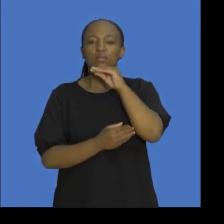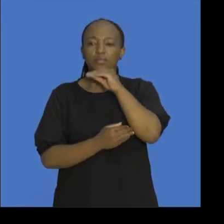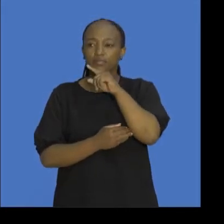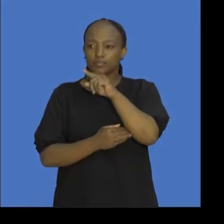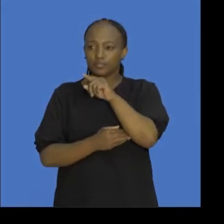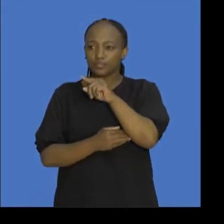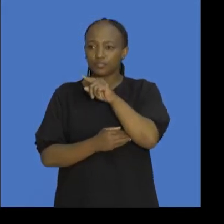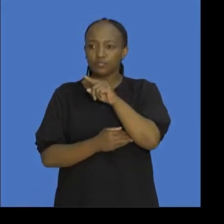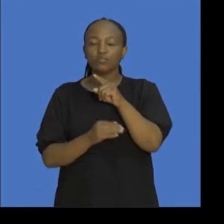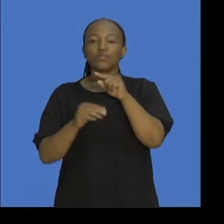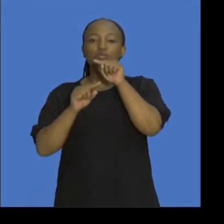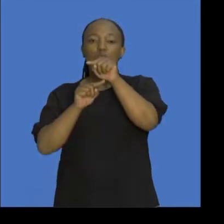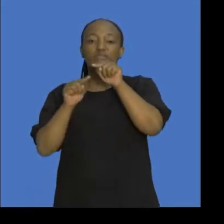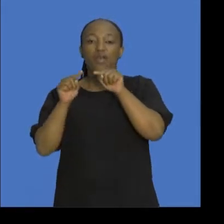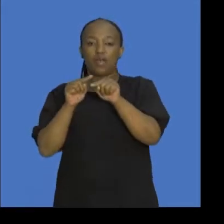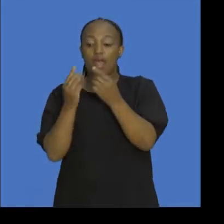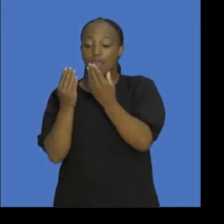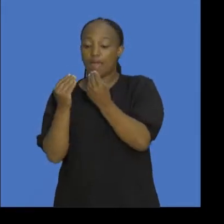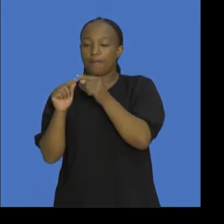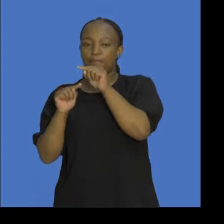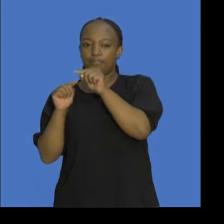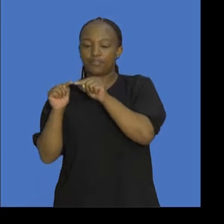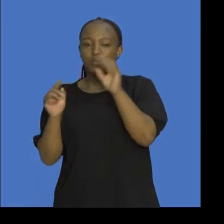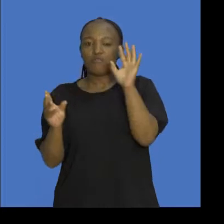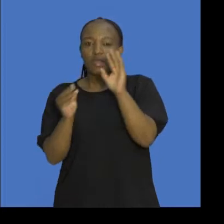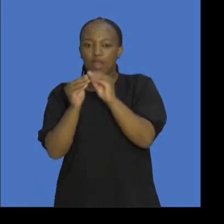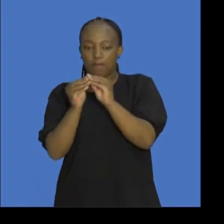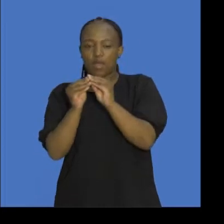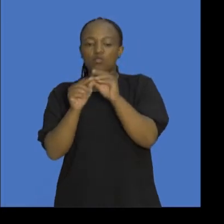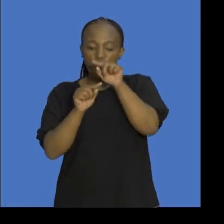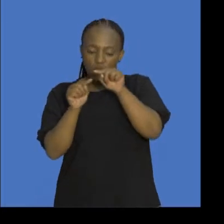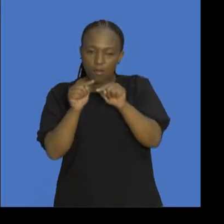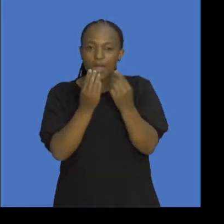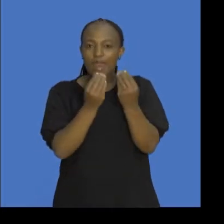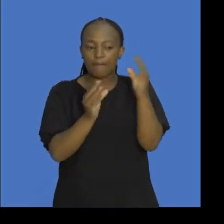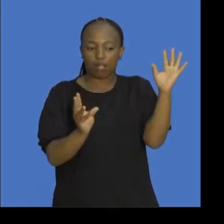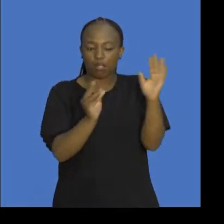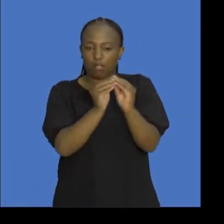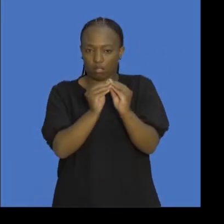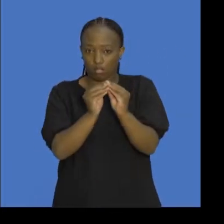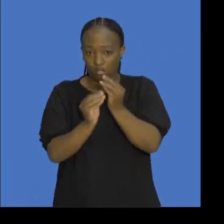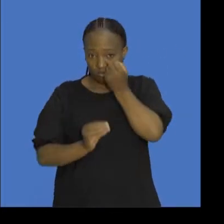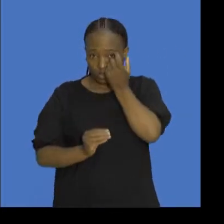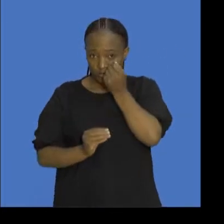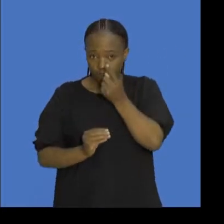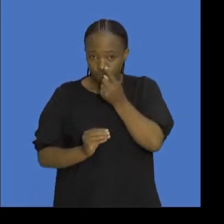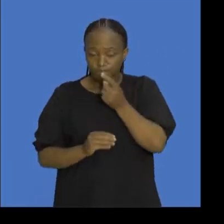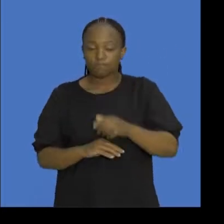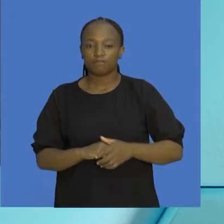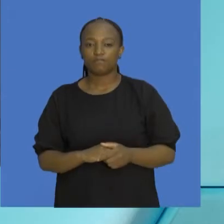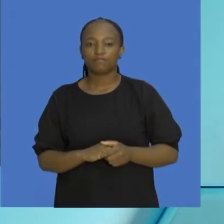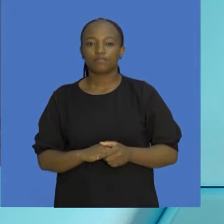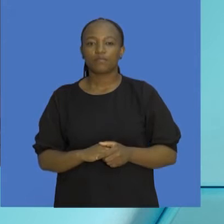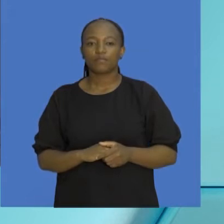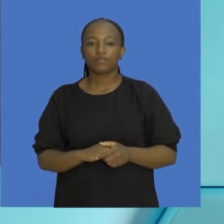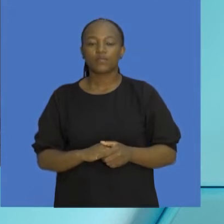data divided by the total number value of the data. Does that make sense? So that's